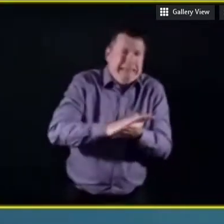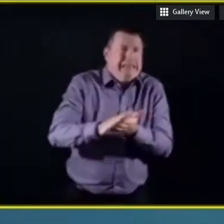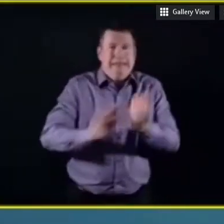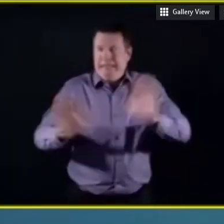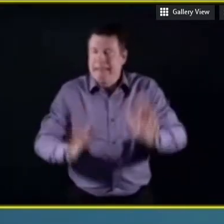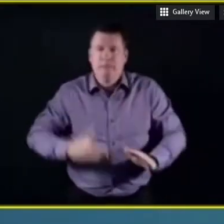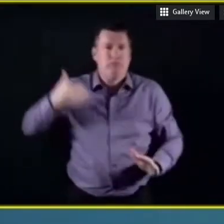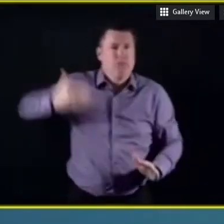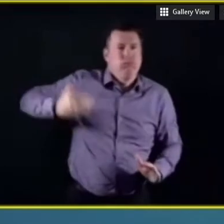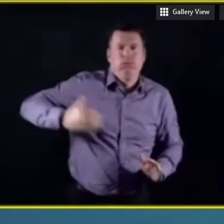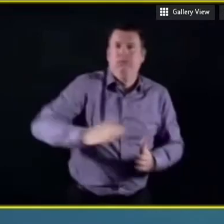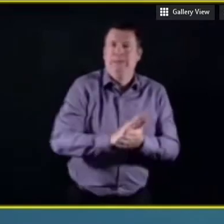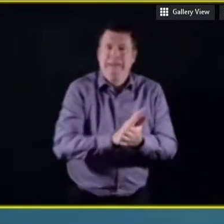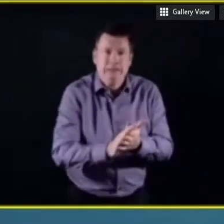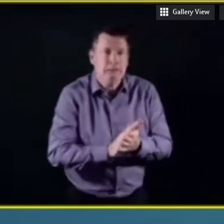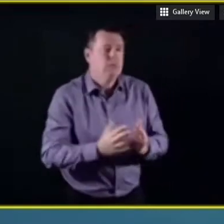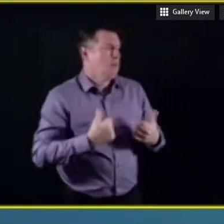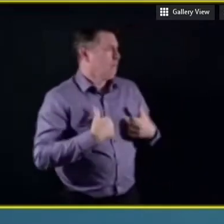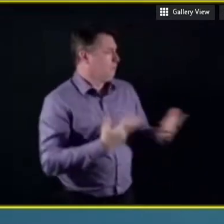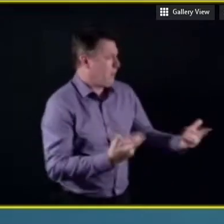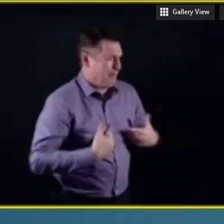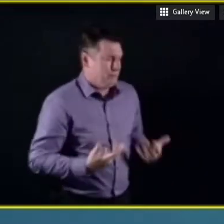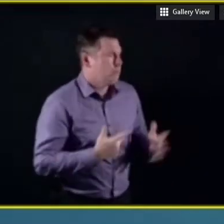be sitting, basically.